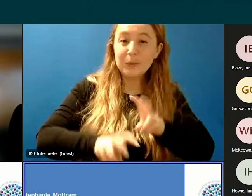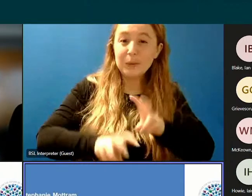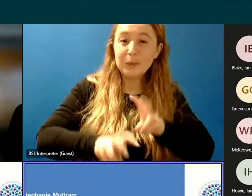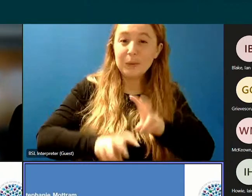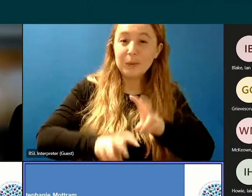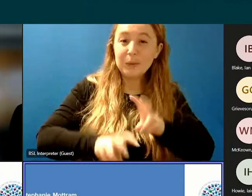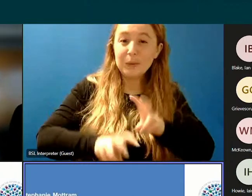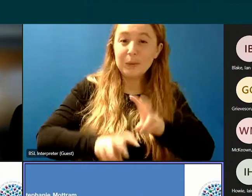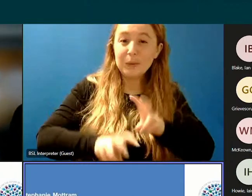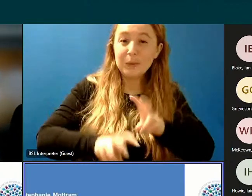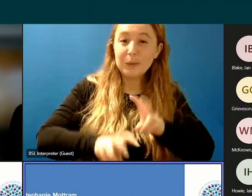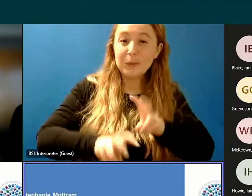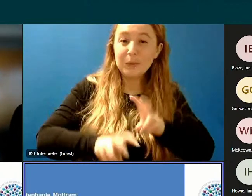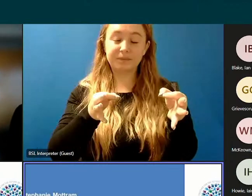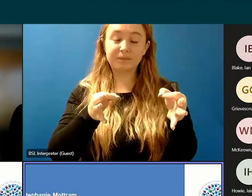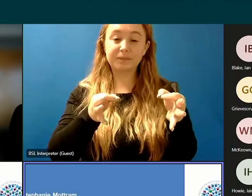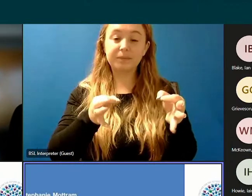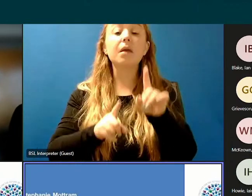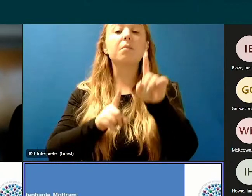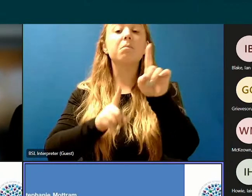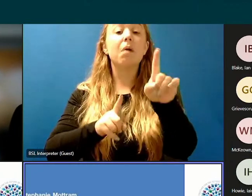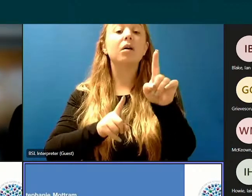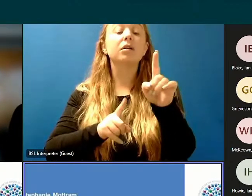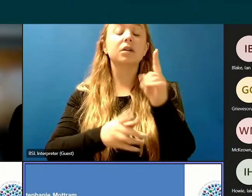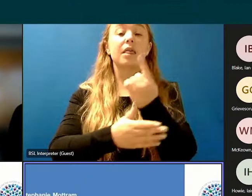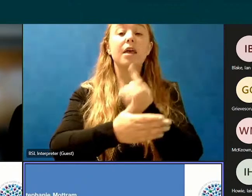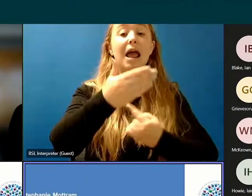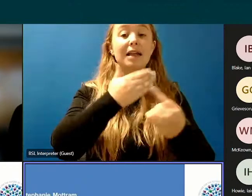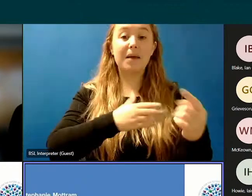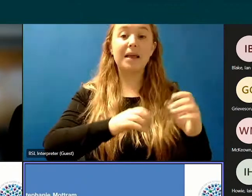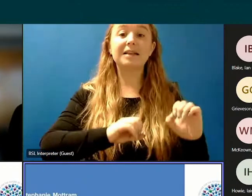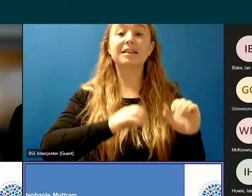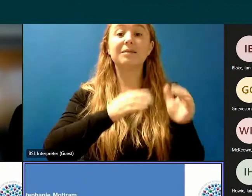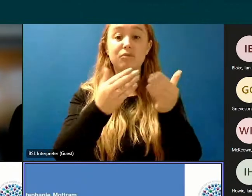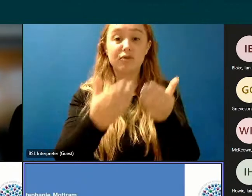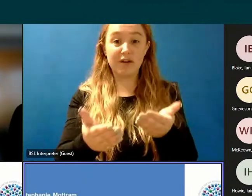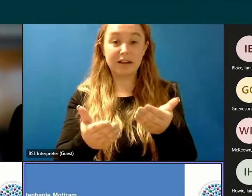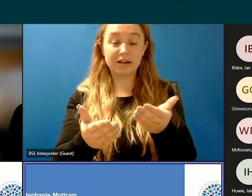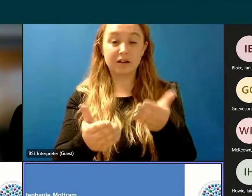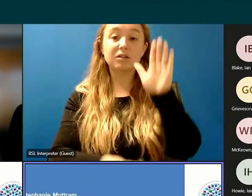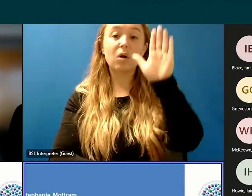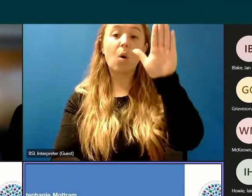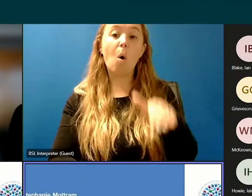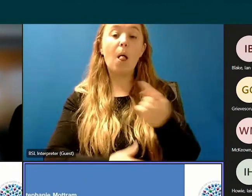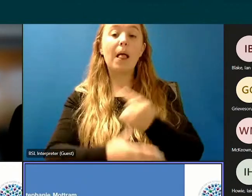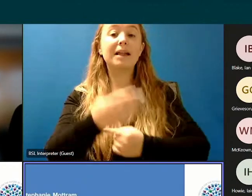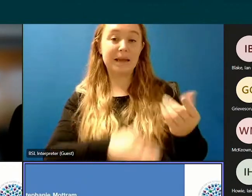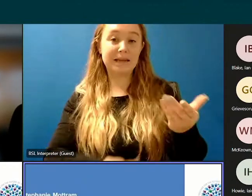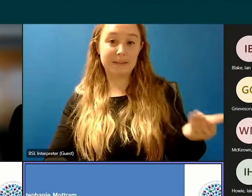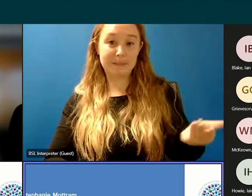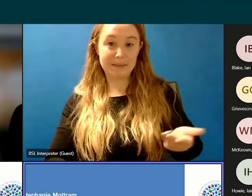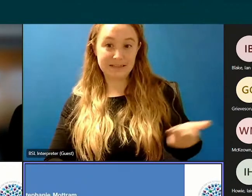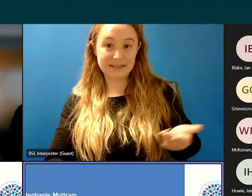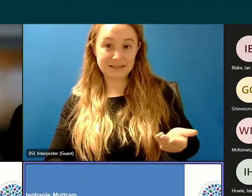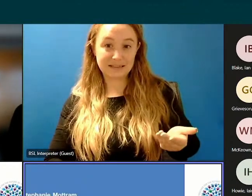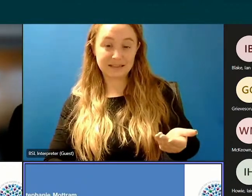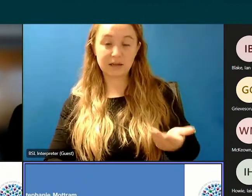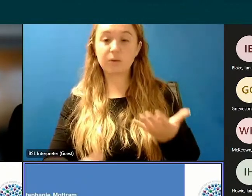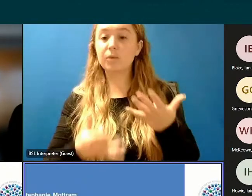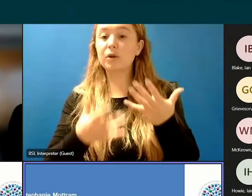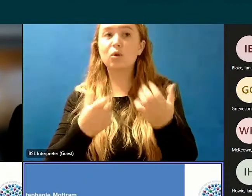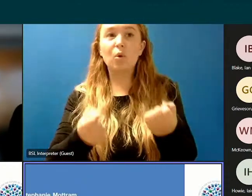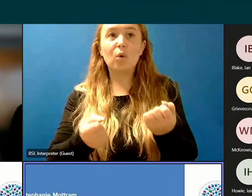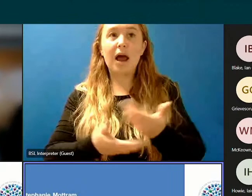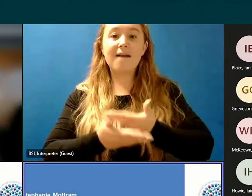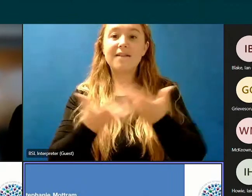with our care homes. Now, they're all independent providers as well. Remember, they're all independent businesses. We do not have any